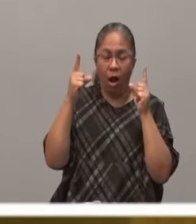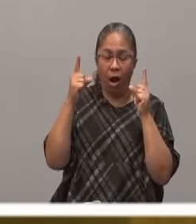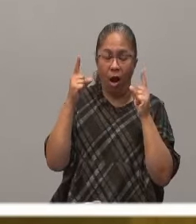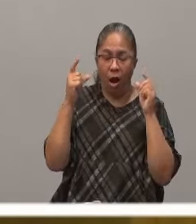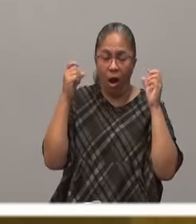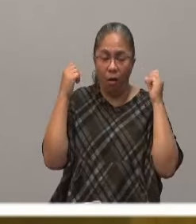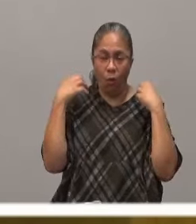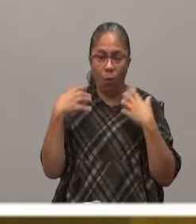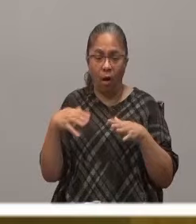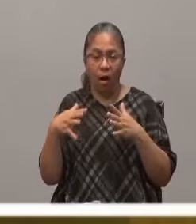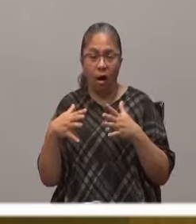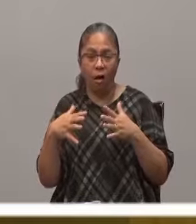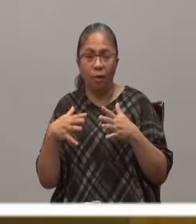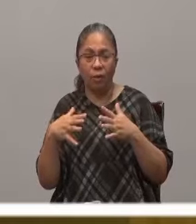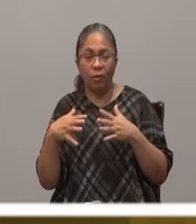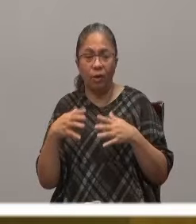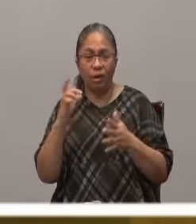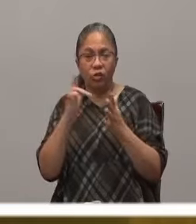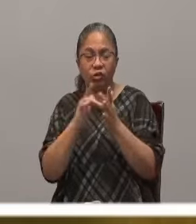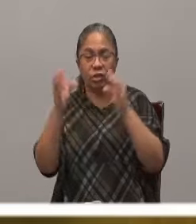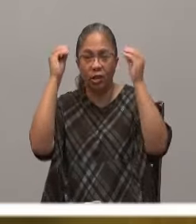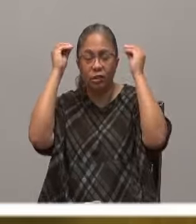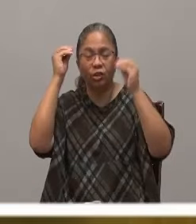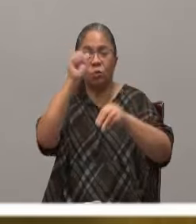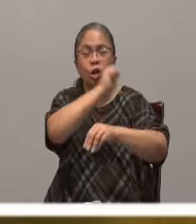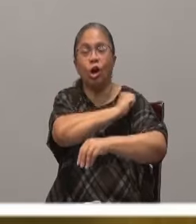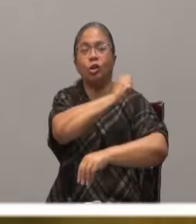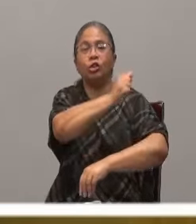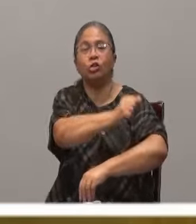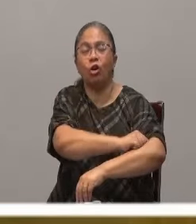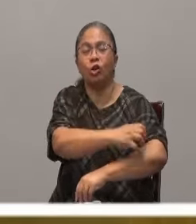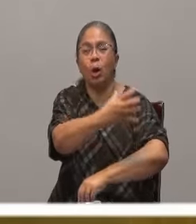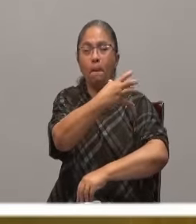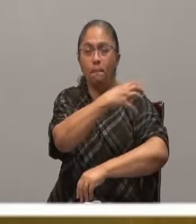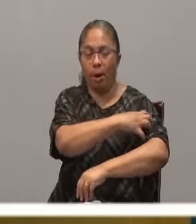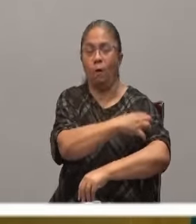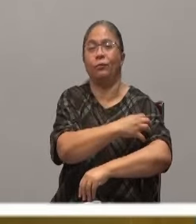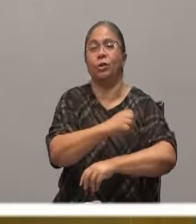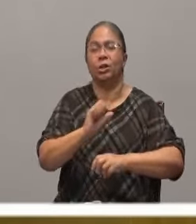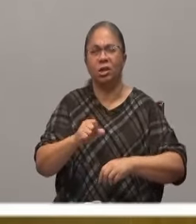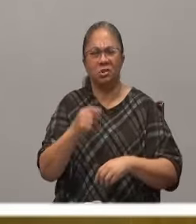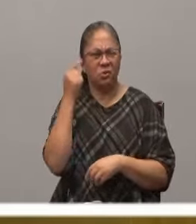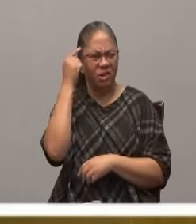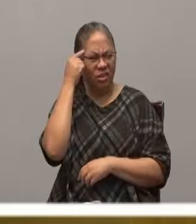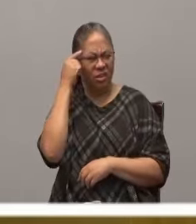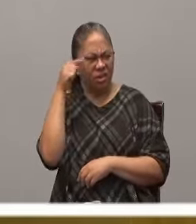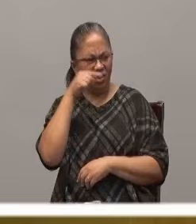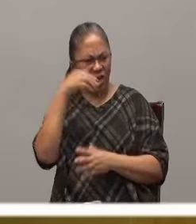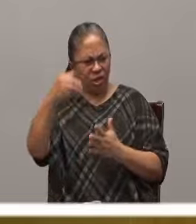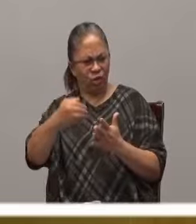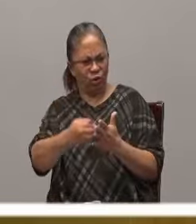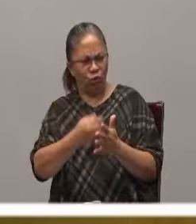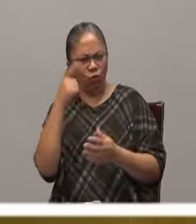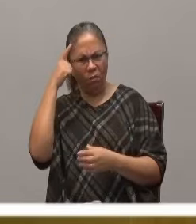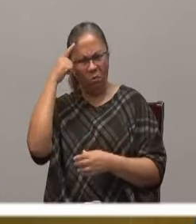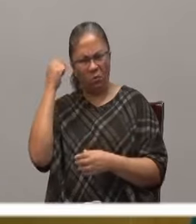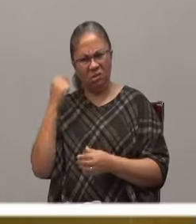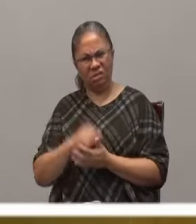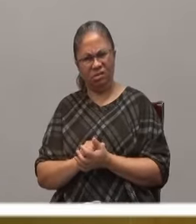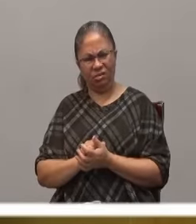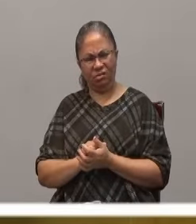with authority, they're saying that, could this be the new Moses that we are waiting